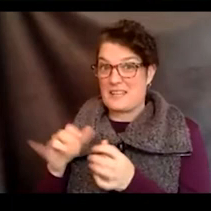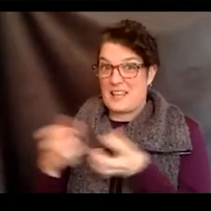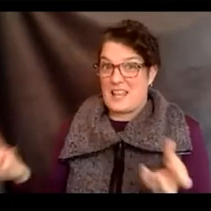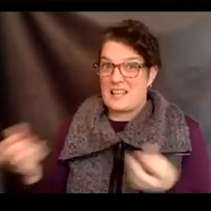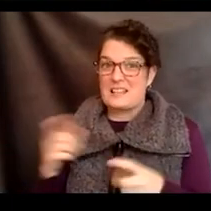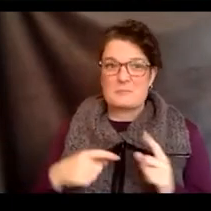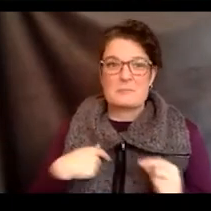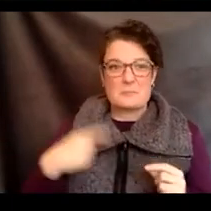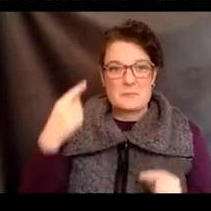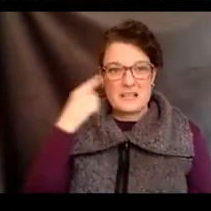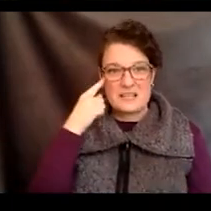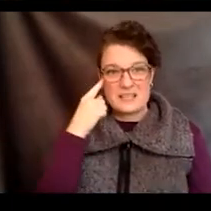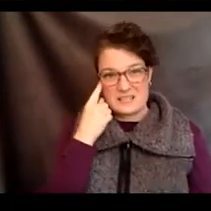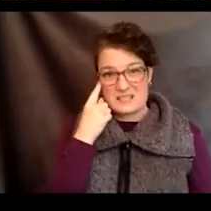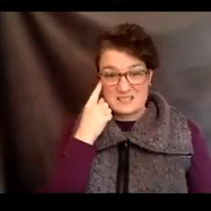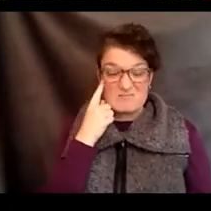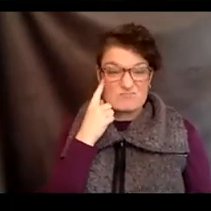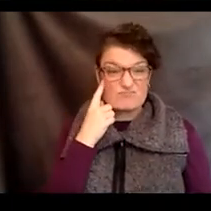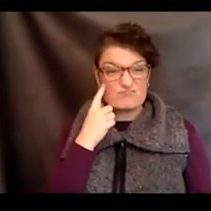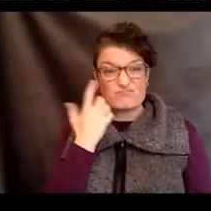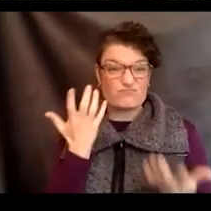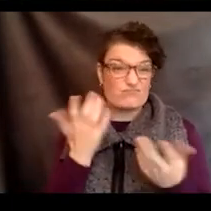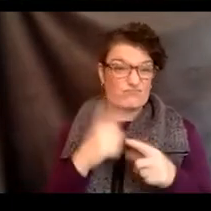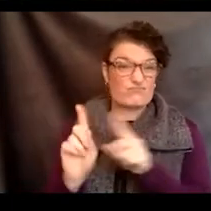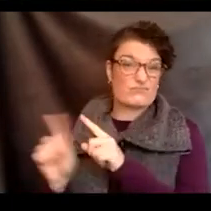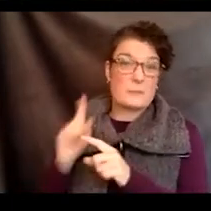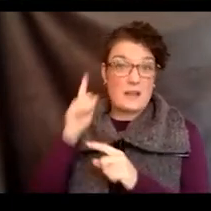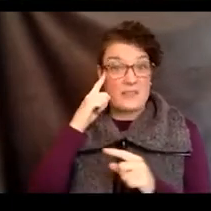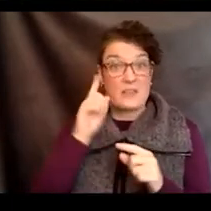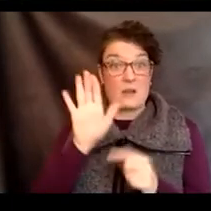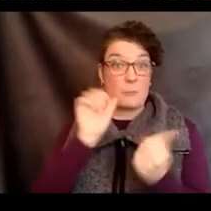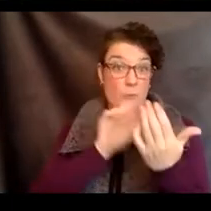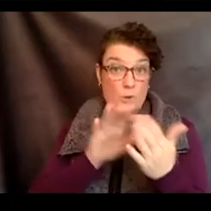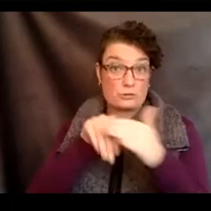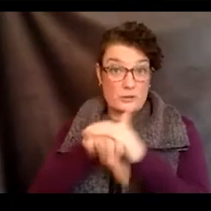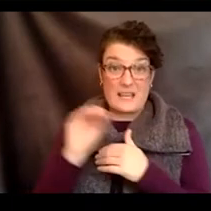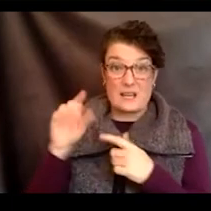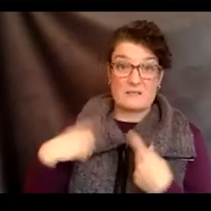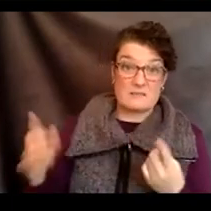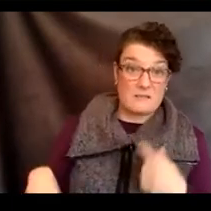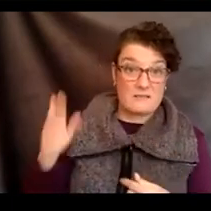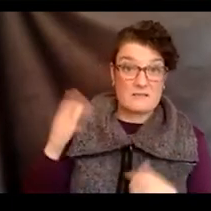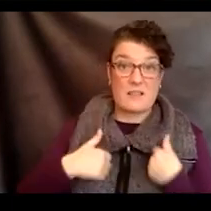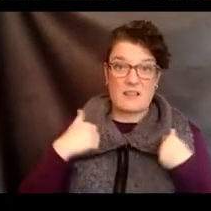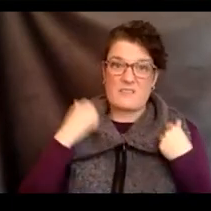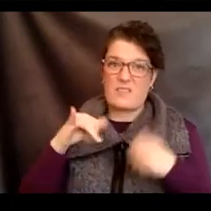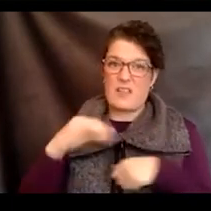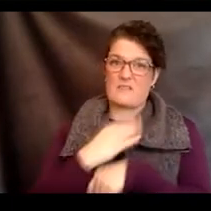I think that it's pretty independent, but I think that the mindset going in and throughout my life, I think that that's affected my experience a